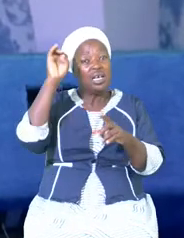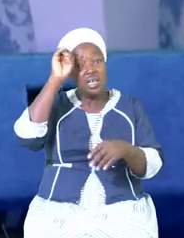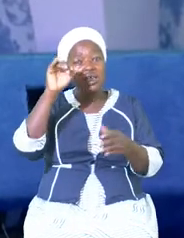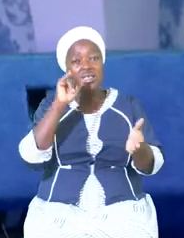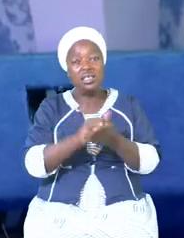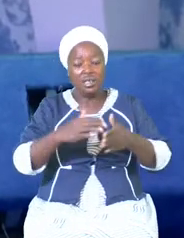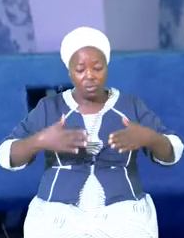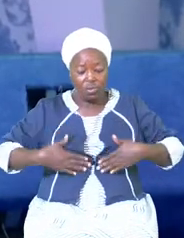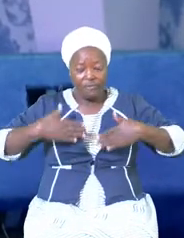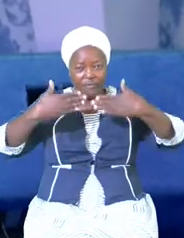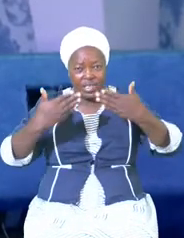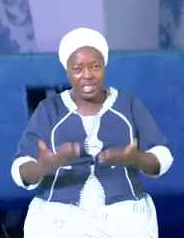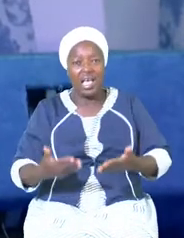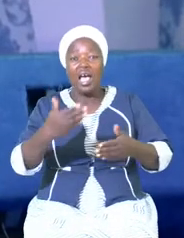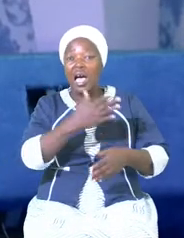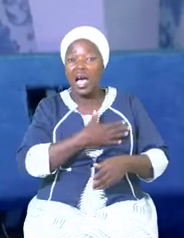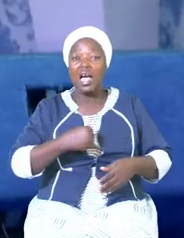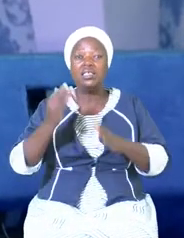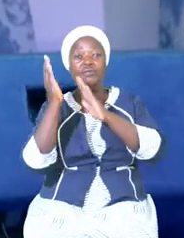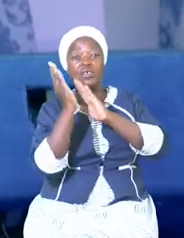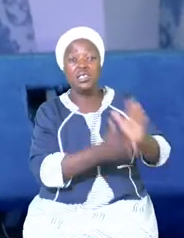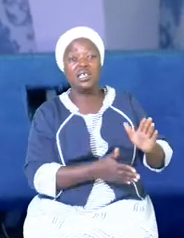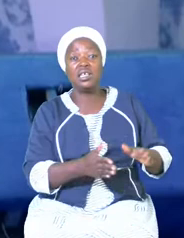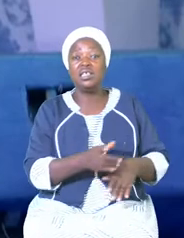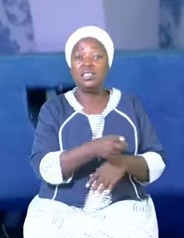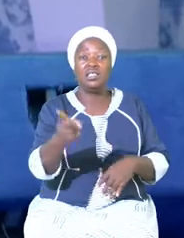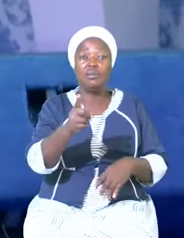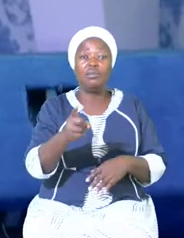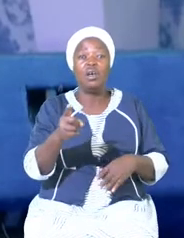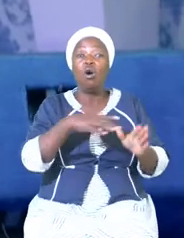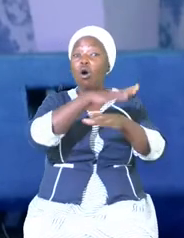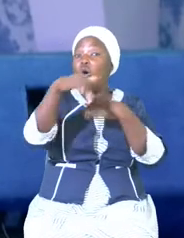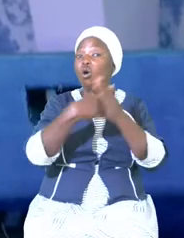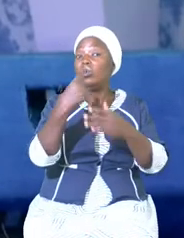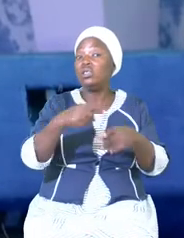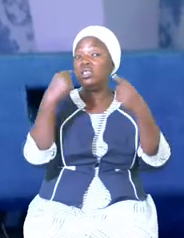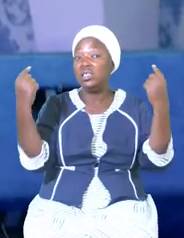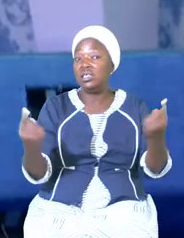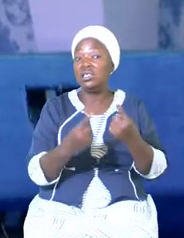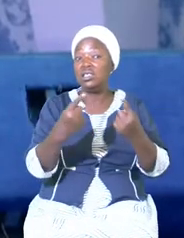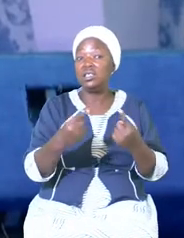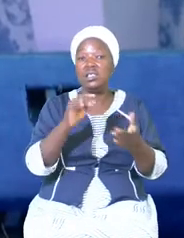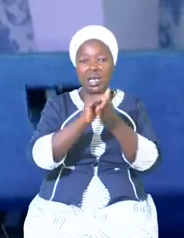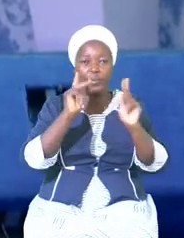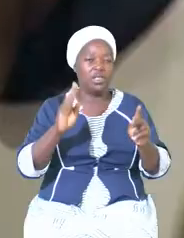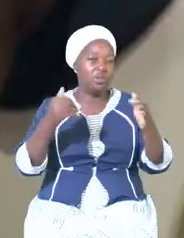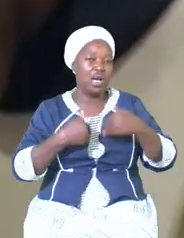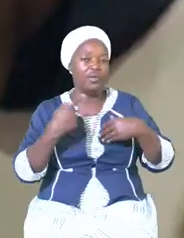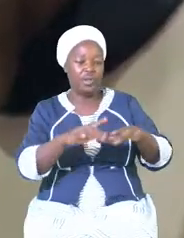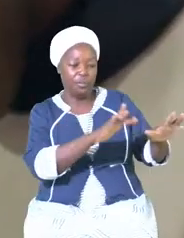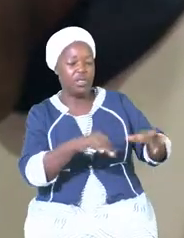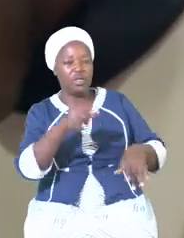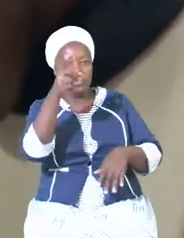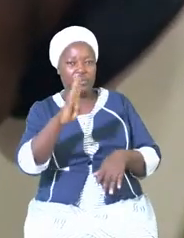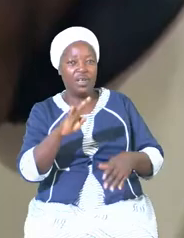confesseth and forsaketh them, all the sins, you'll have the mercy of God. Mercy is coming